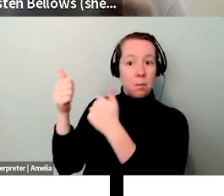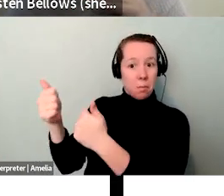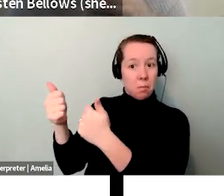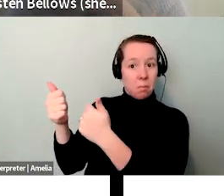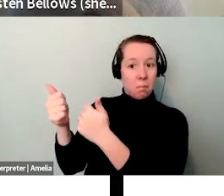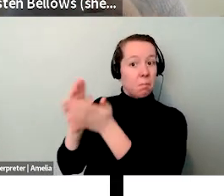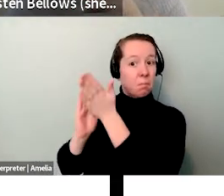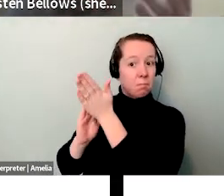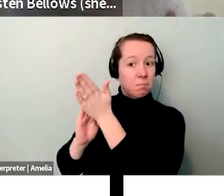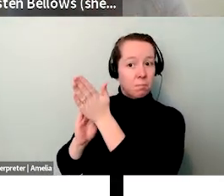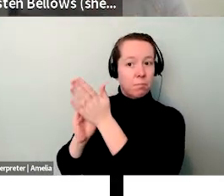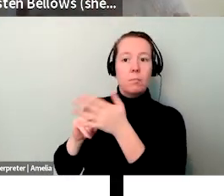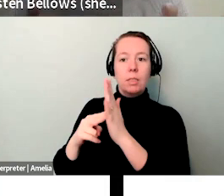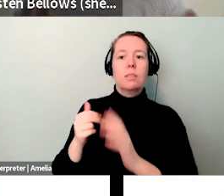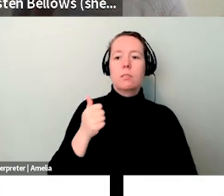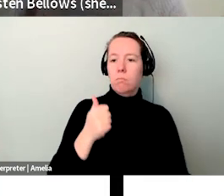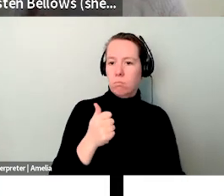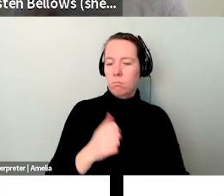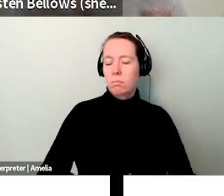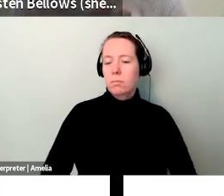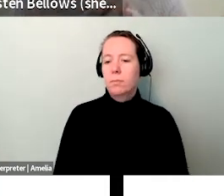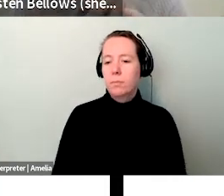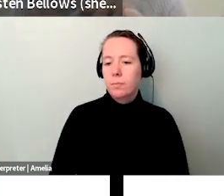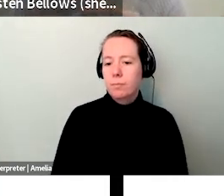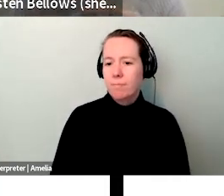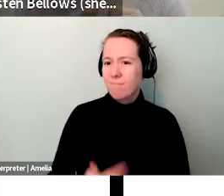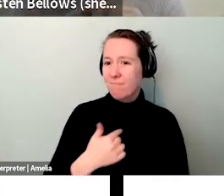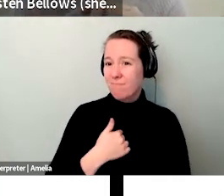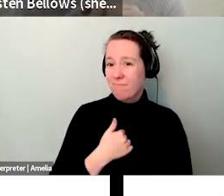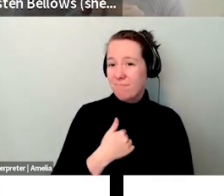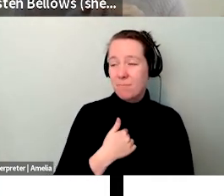Like I said, I've never asked for accommodations